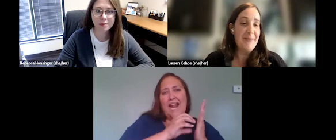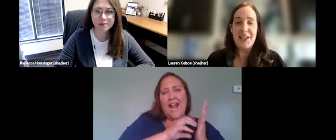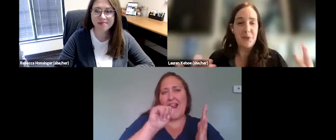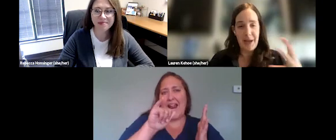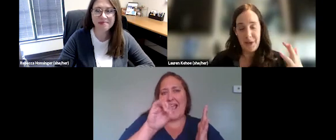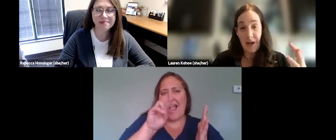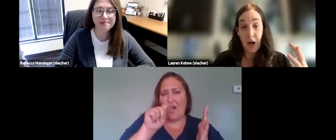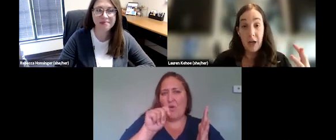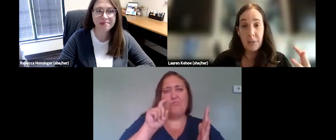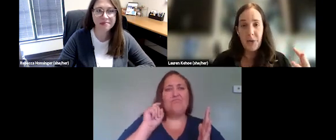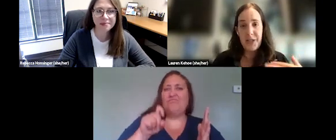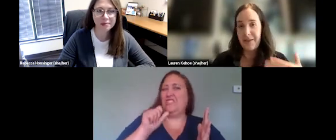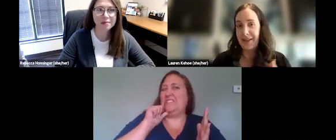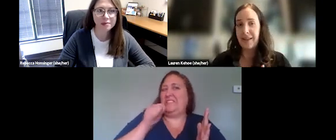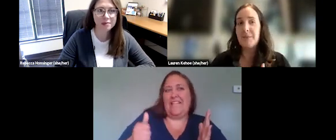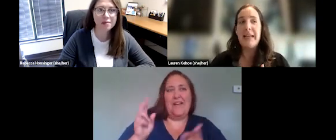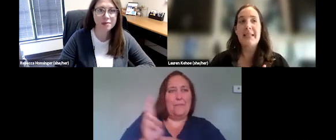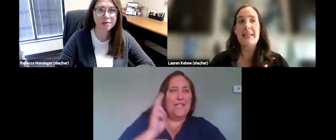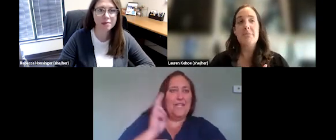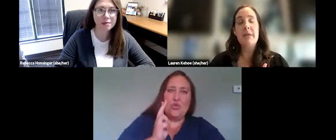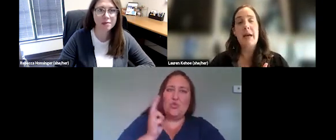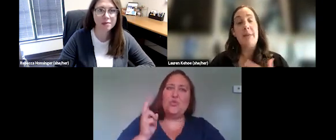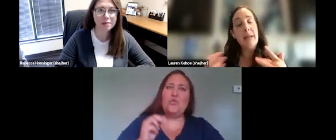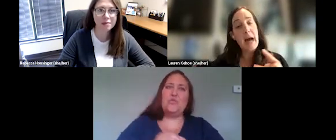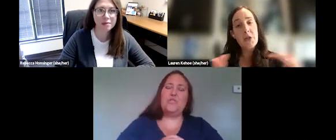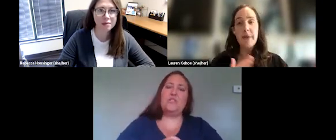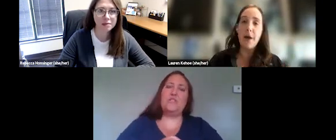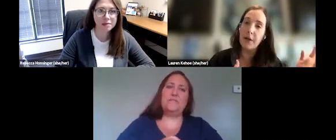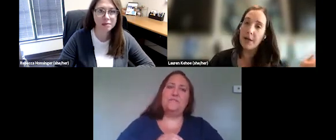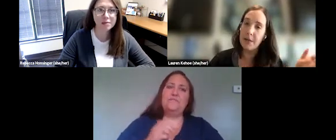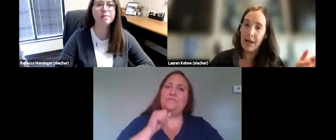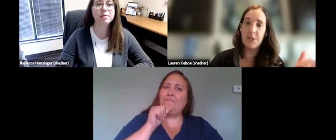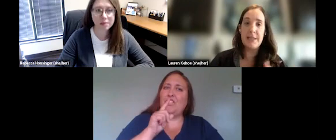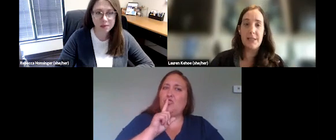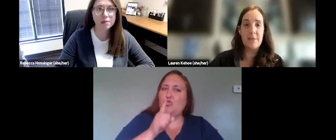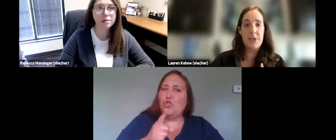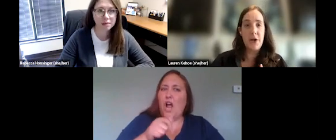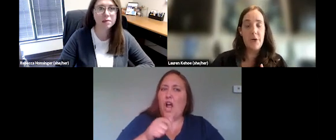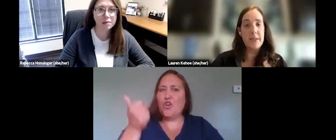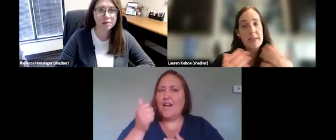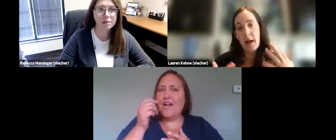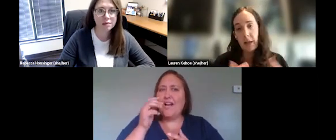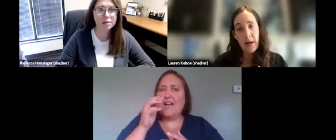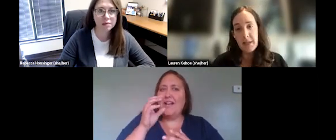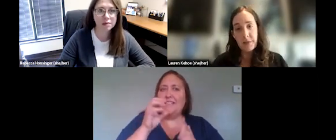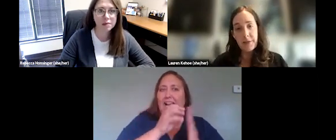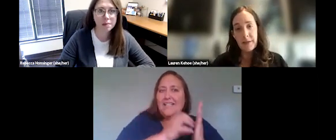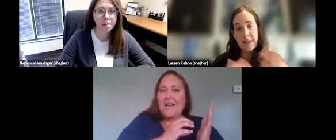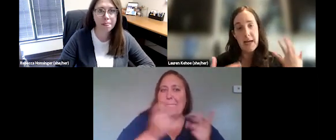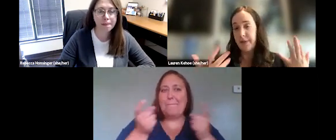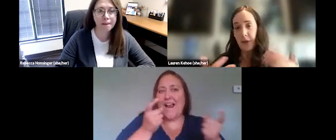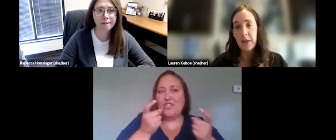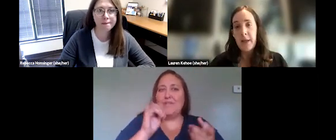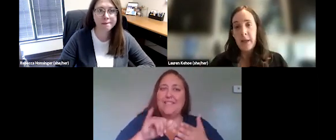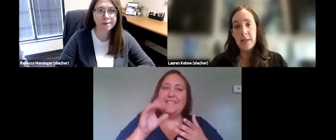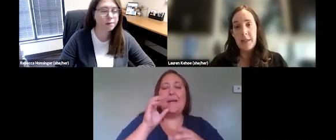used. That was our approach in the LibGuide system. I'm not sure about other content management systems, though. It's entirely possible that the